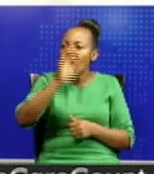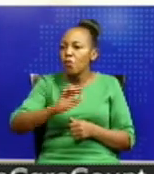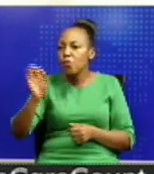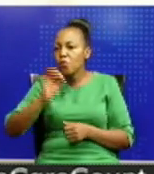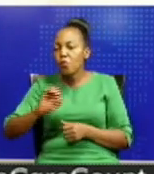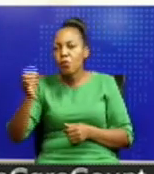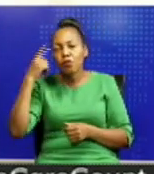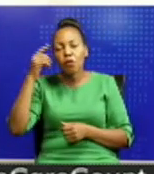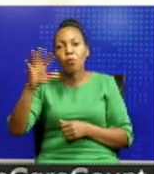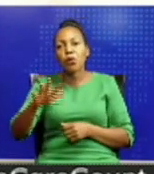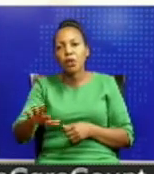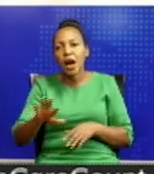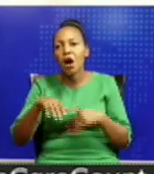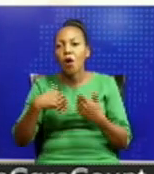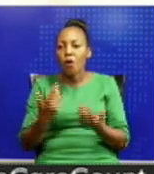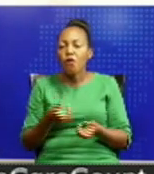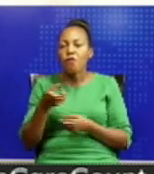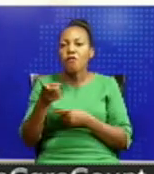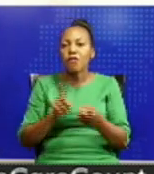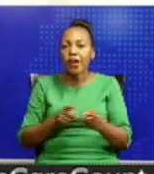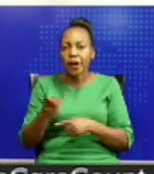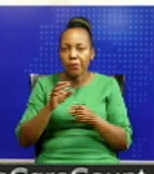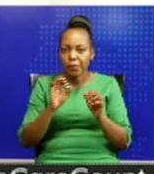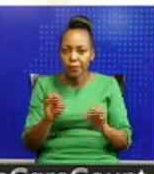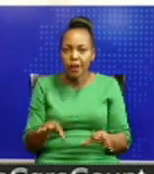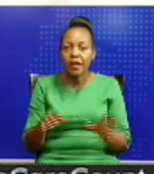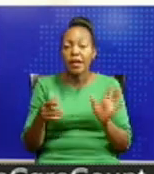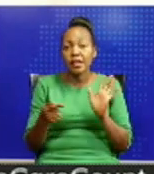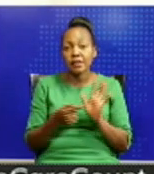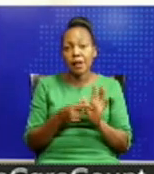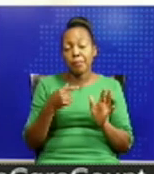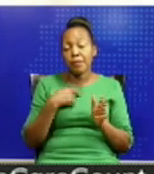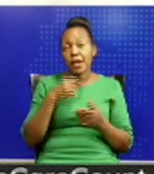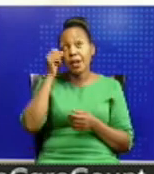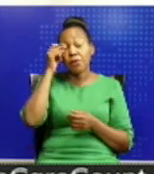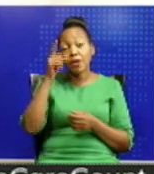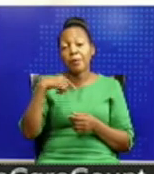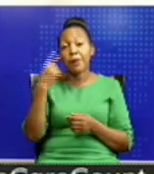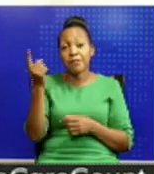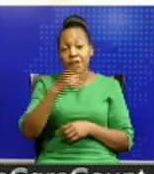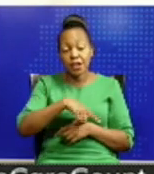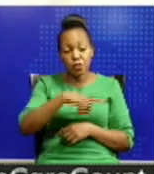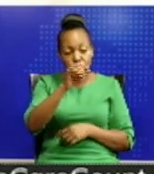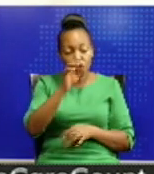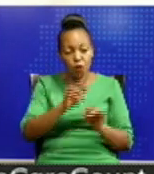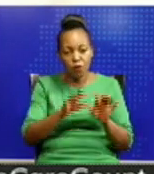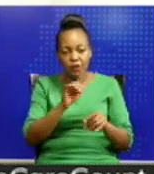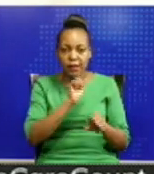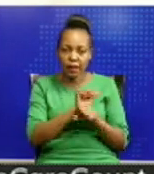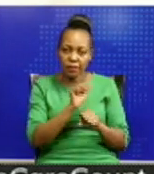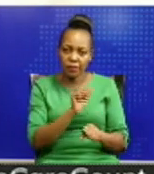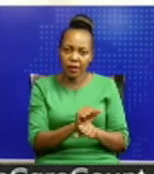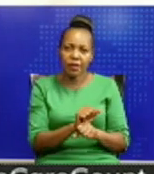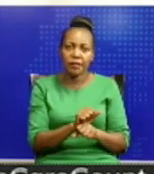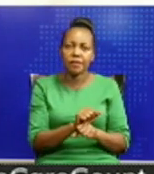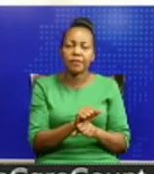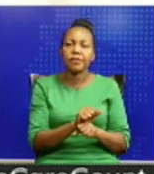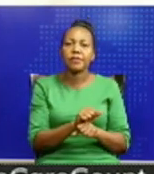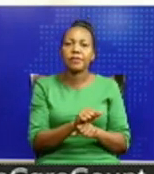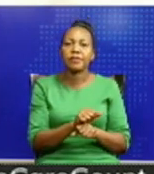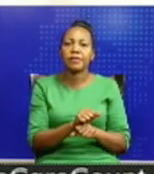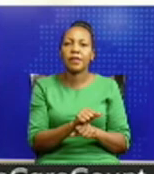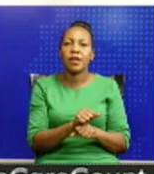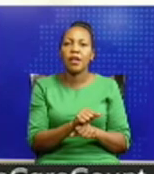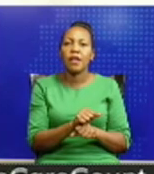looking for firewood. When it comes to people who, like me, wake up every day to go to office and work, we